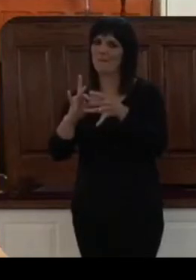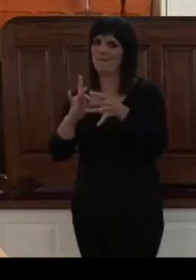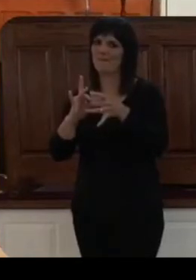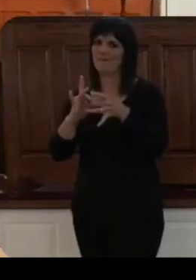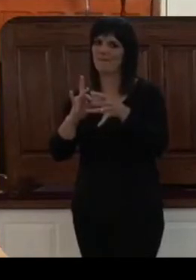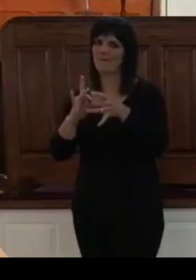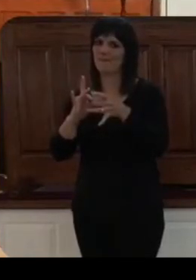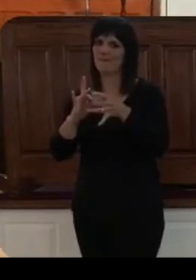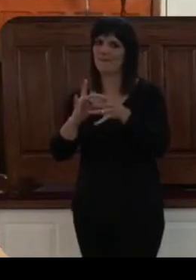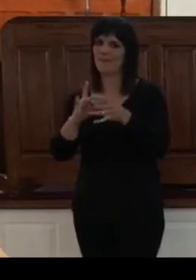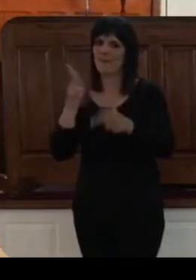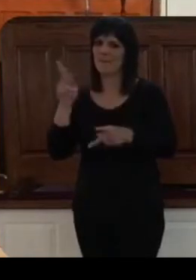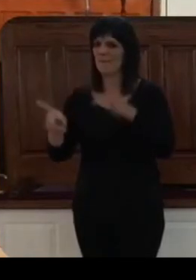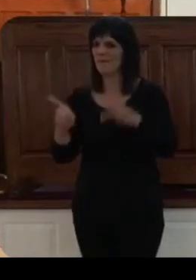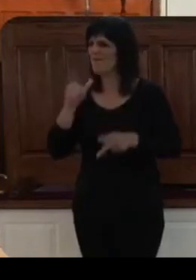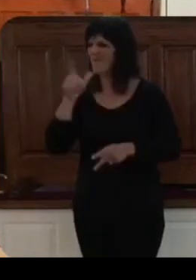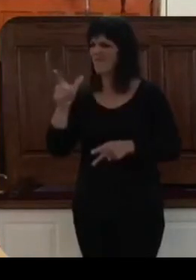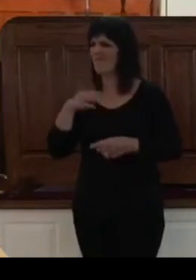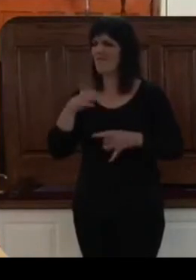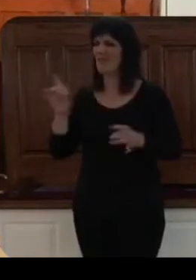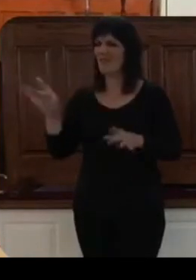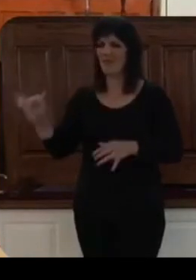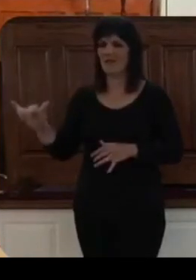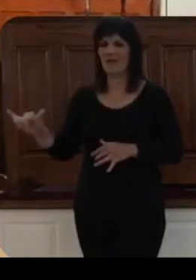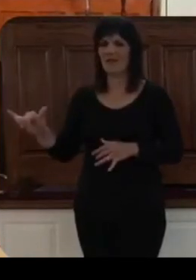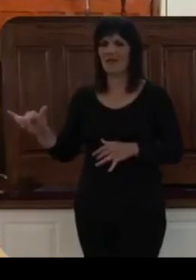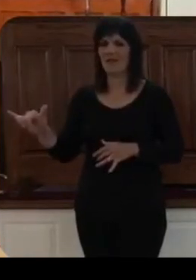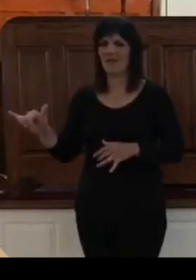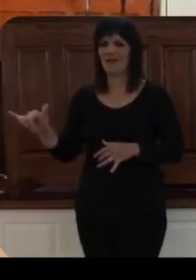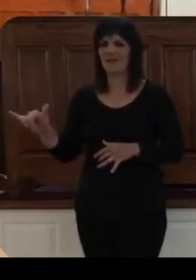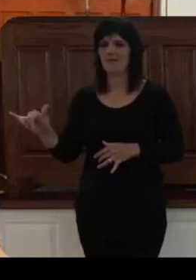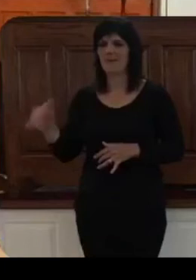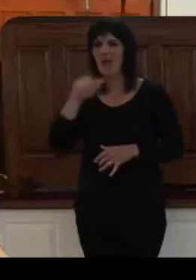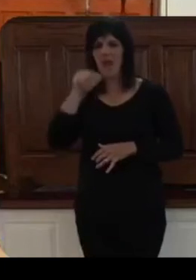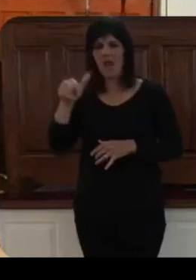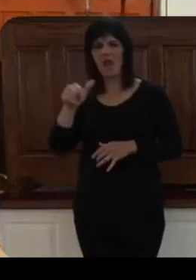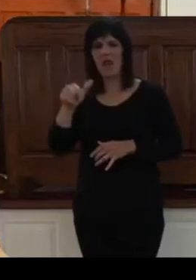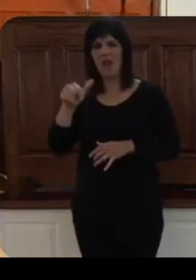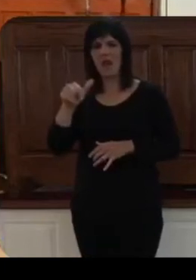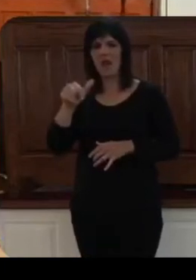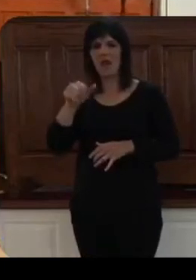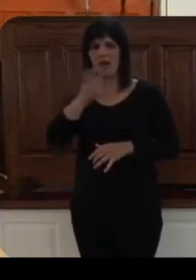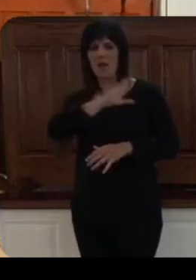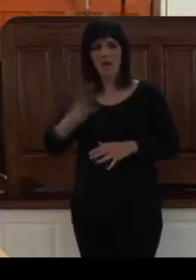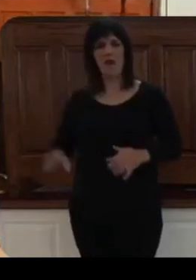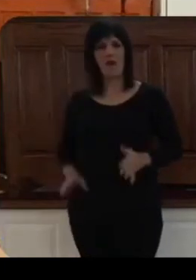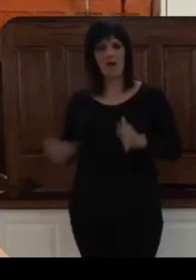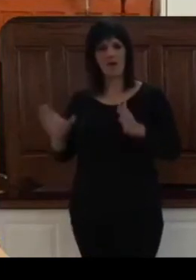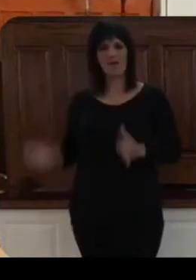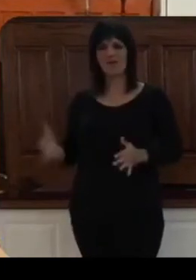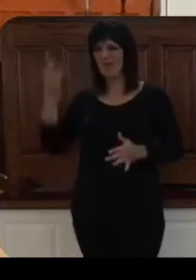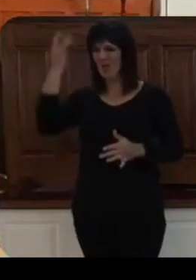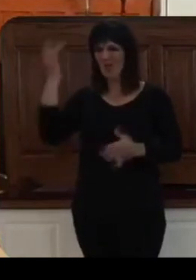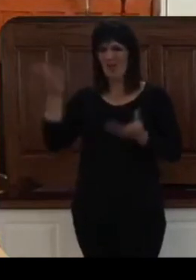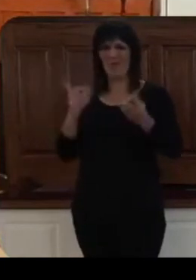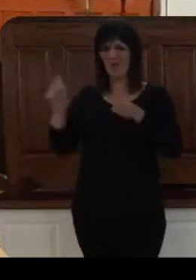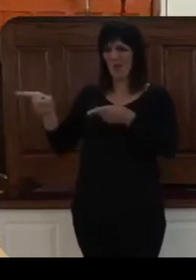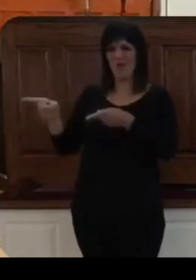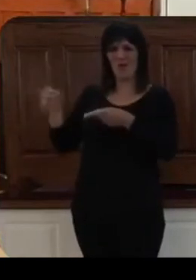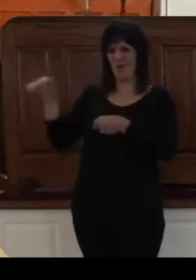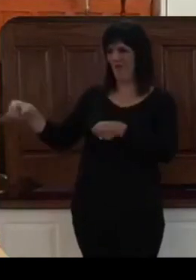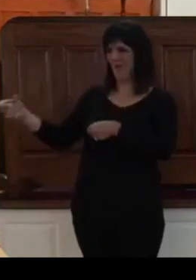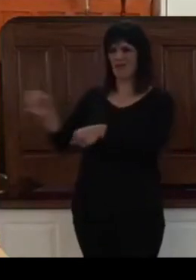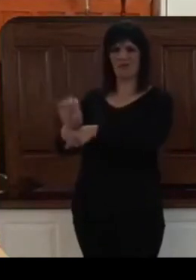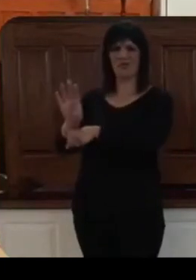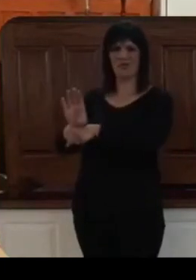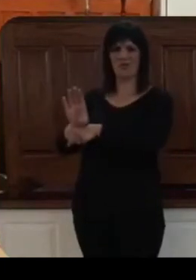to anybody. That's not attractive to anybody, especially an unsaved person. Like, man, what do I want to be a part of that for? Well, hopefully